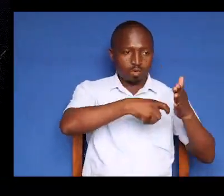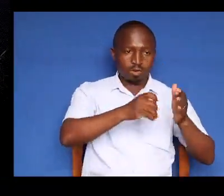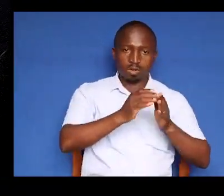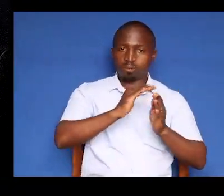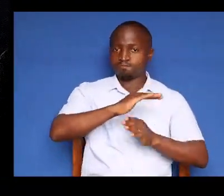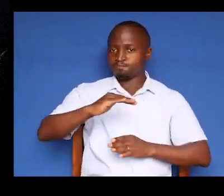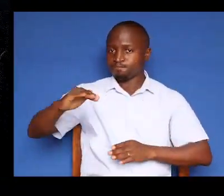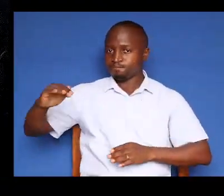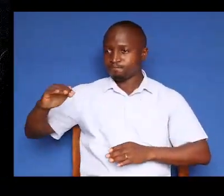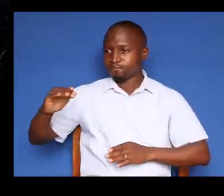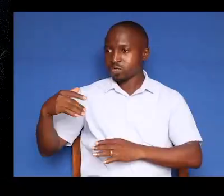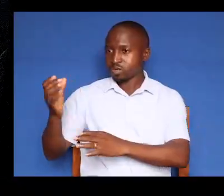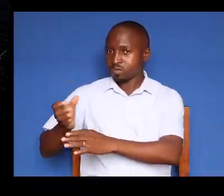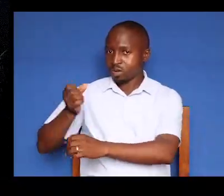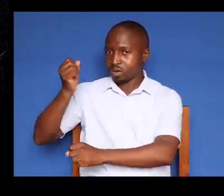We have